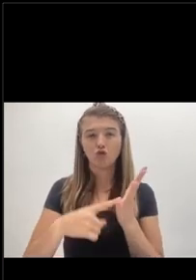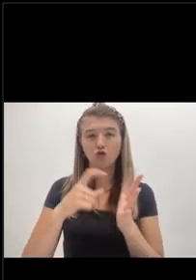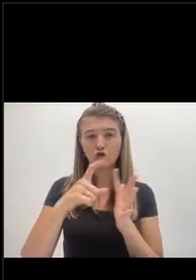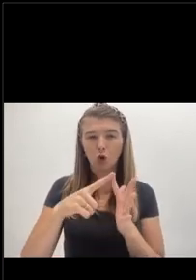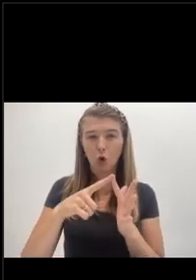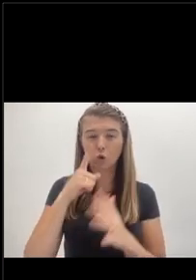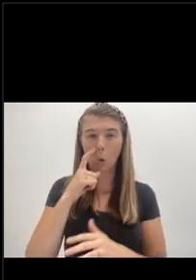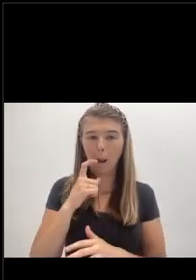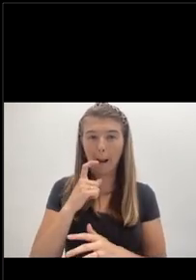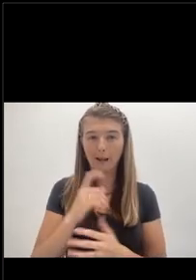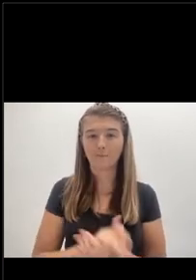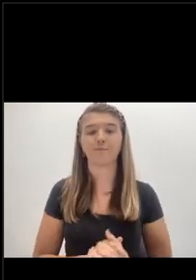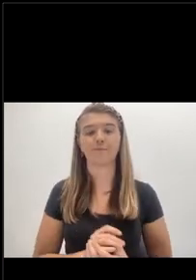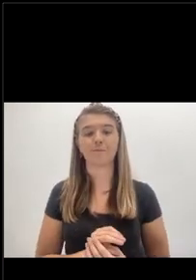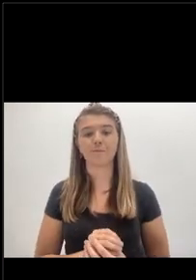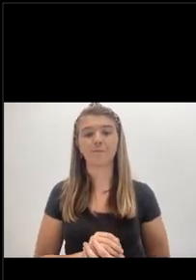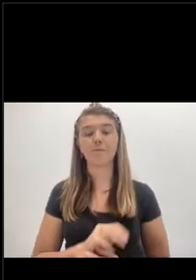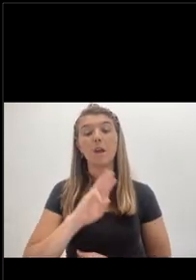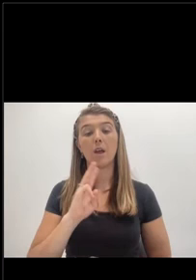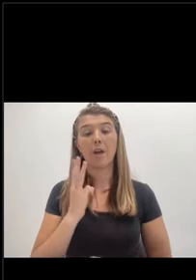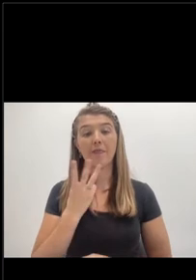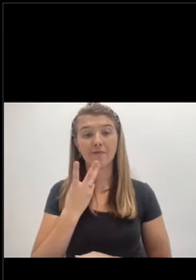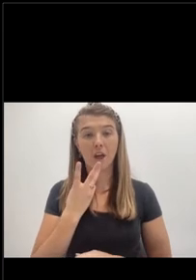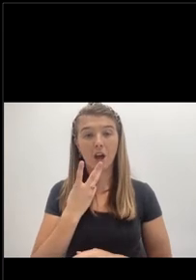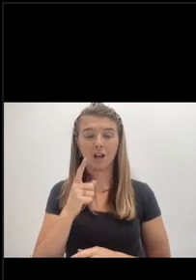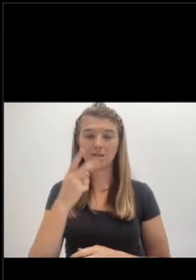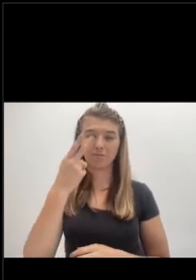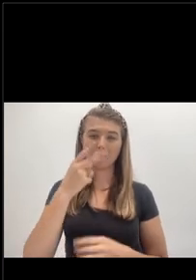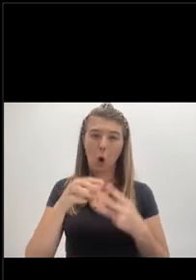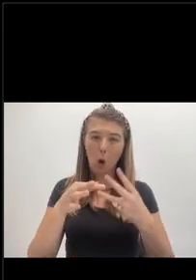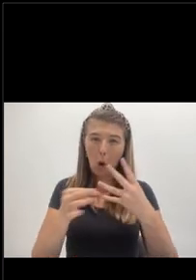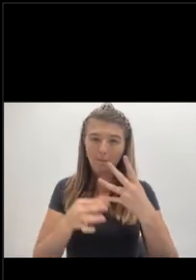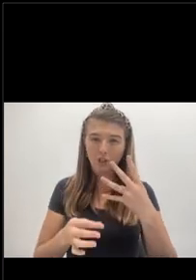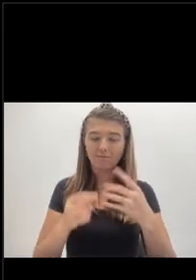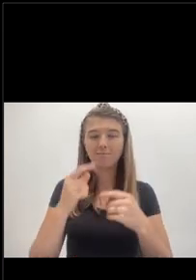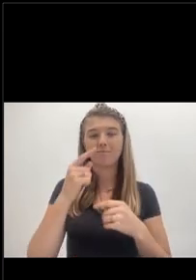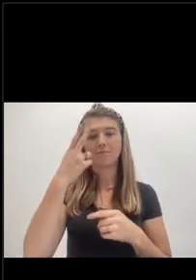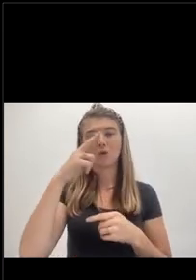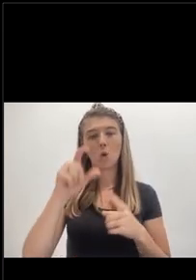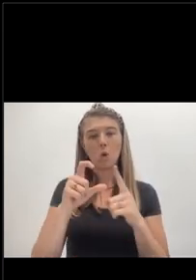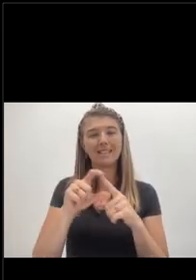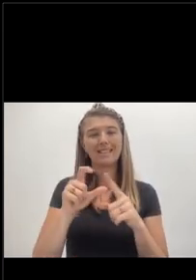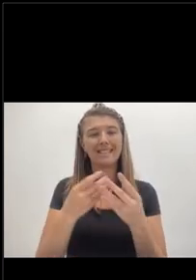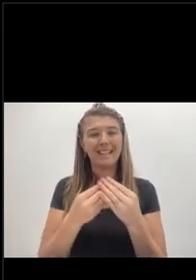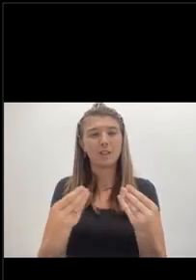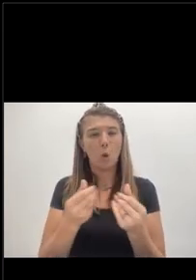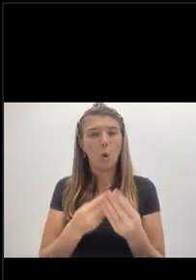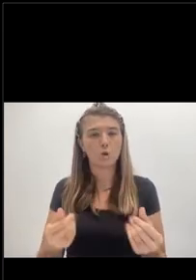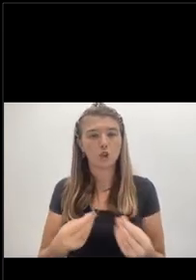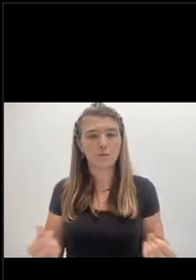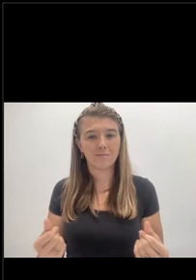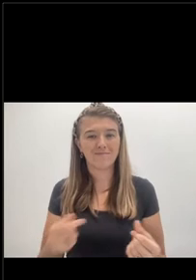There's then a third option that is called dissolution. It's sometimes not really considered